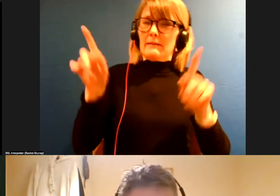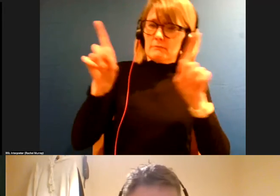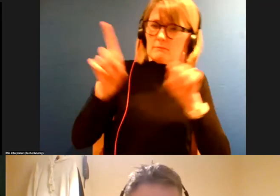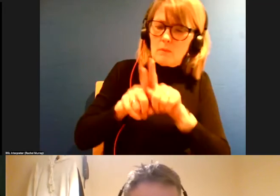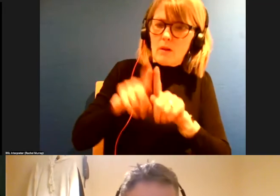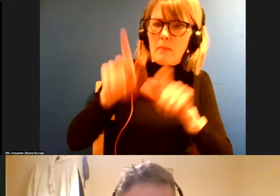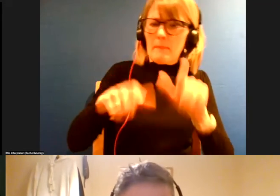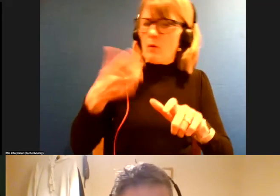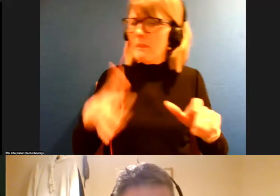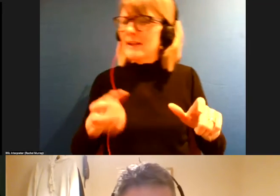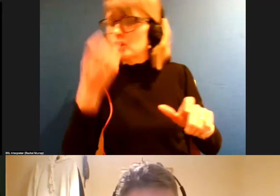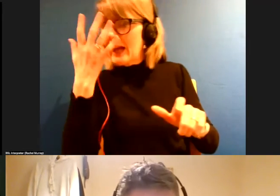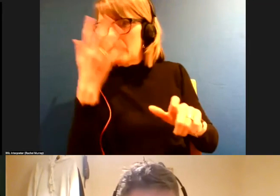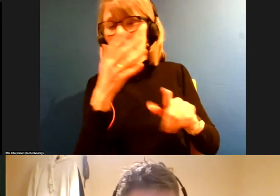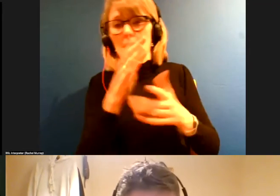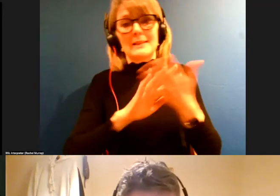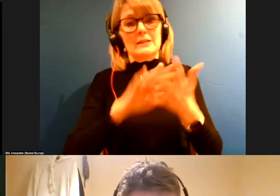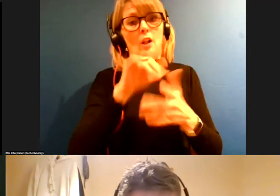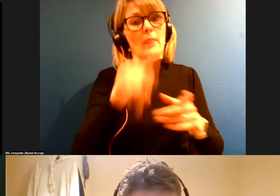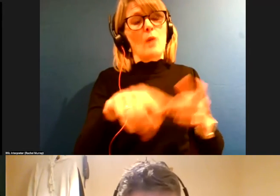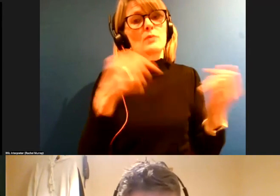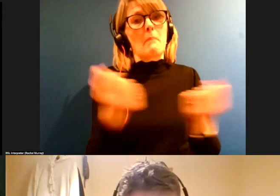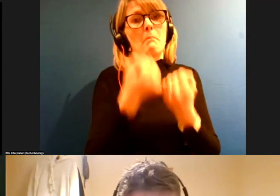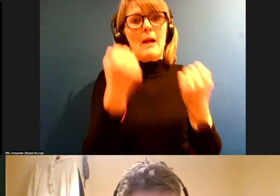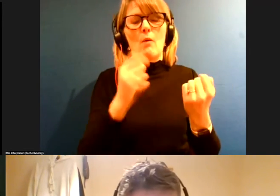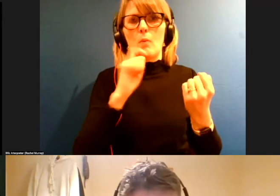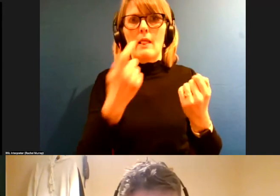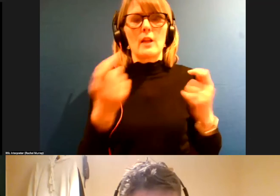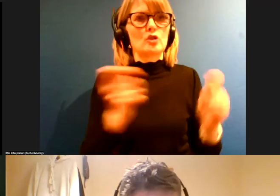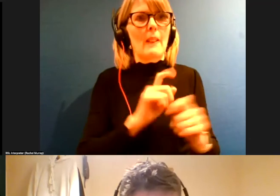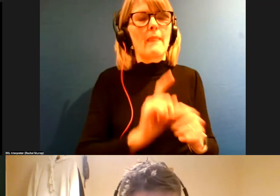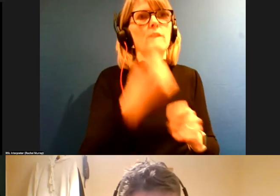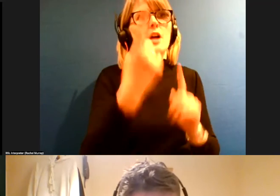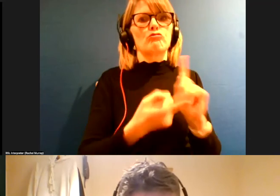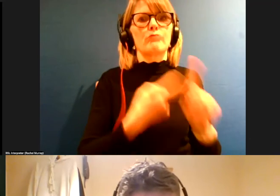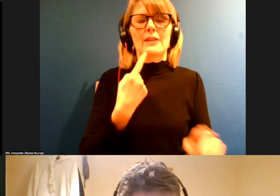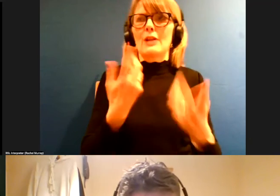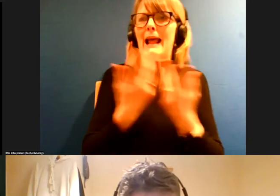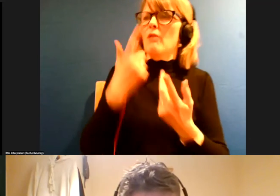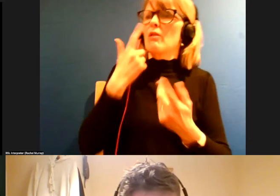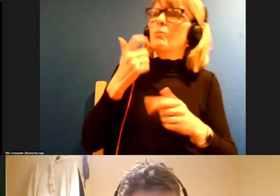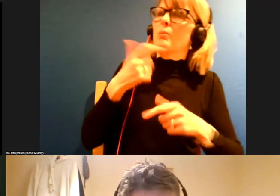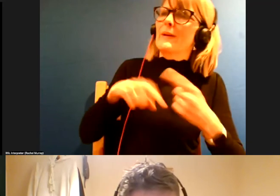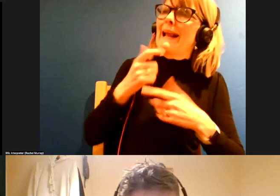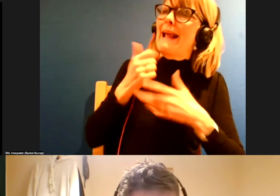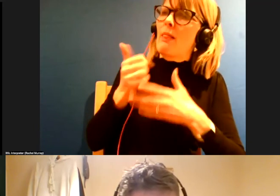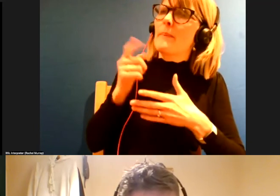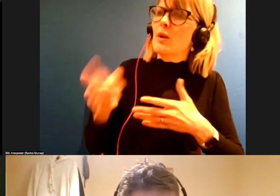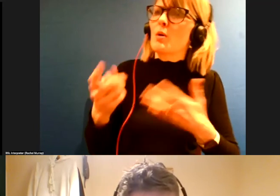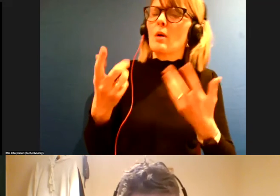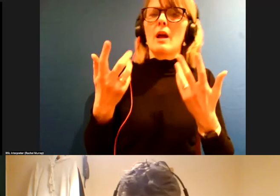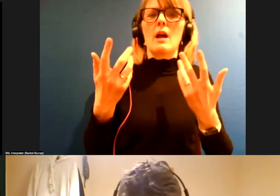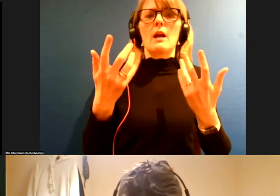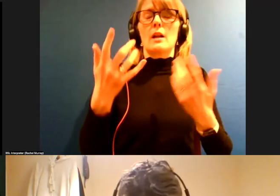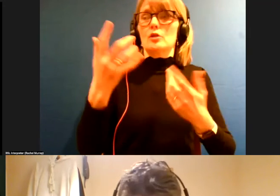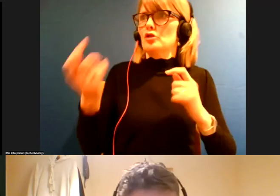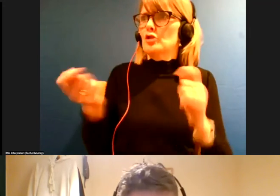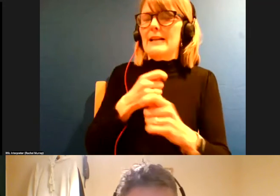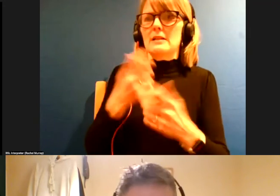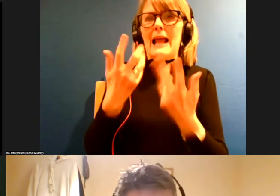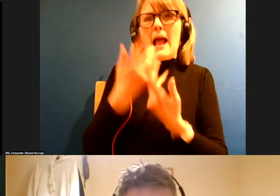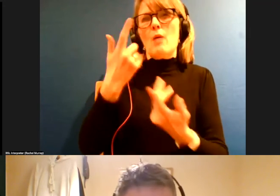that those in power will change their first reaction from how can we help you to how can we be enriched